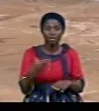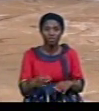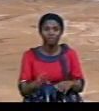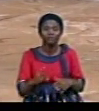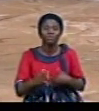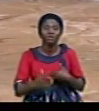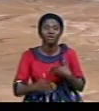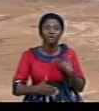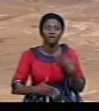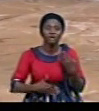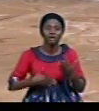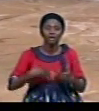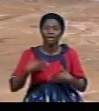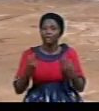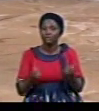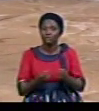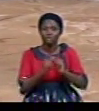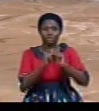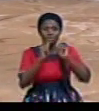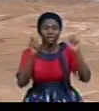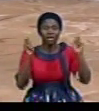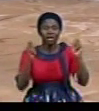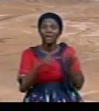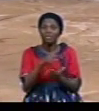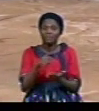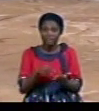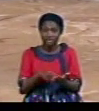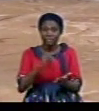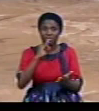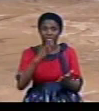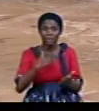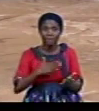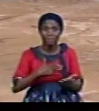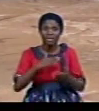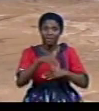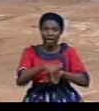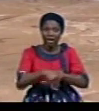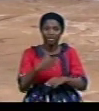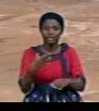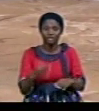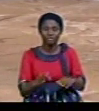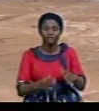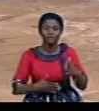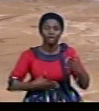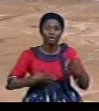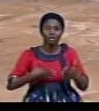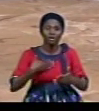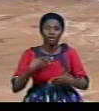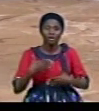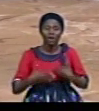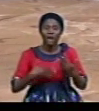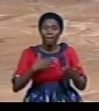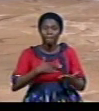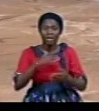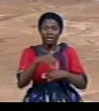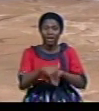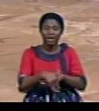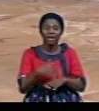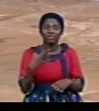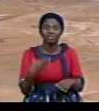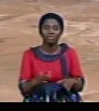nights of Joy Hallelujah this is my Night of Joy